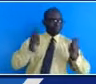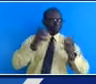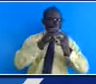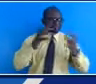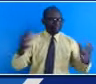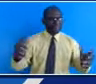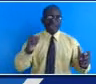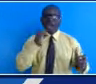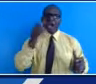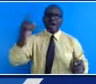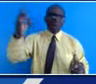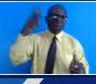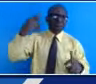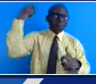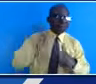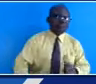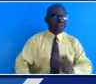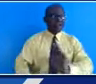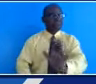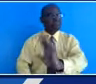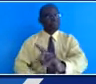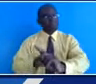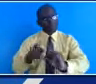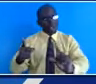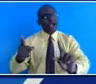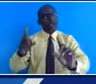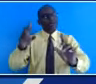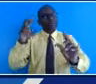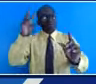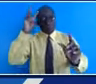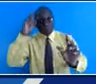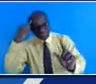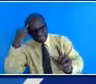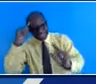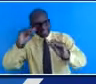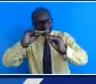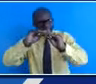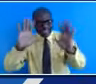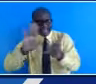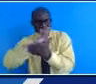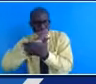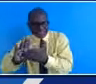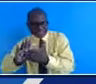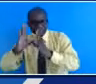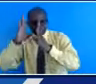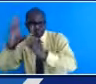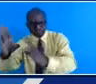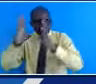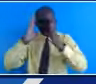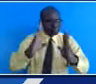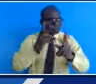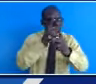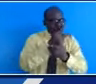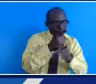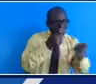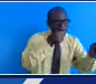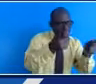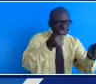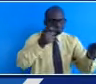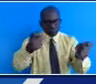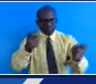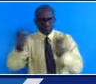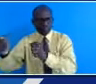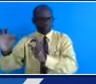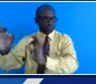occur in, you know, in food handling and beverage handling. So, we're